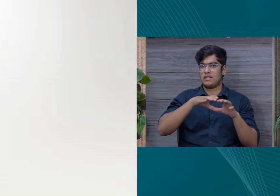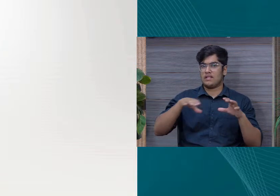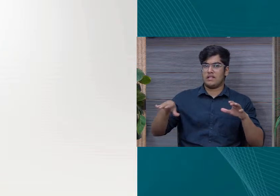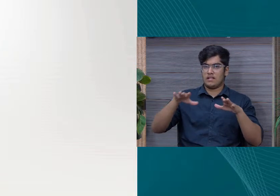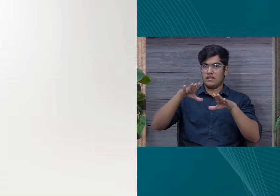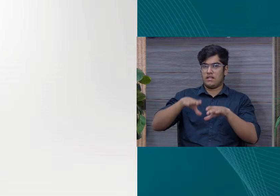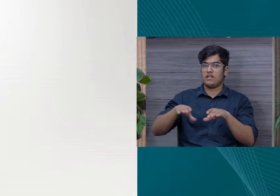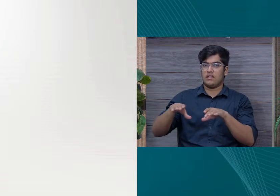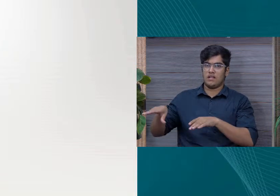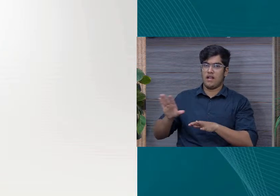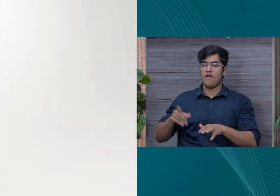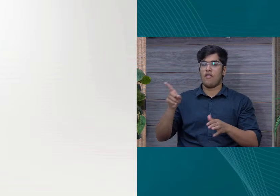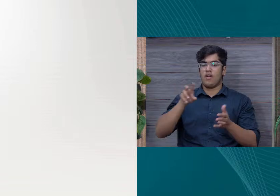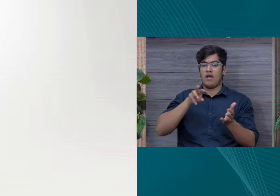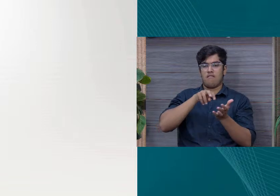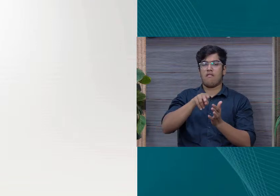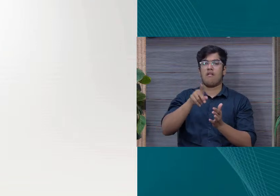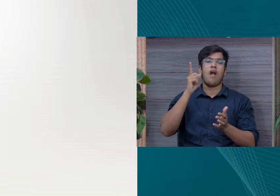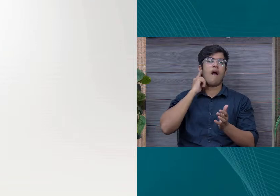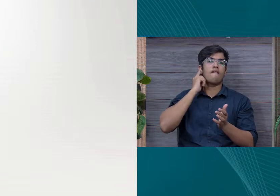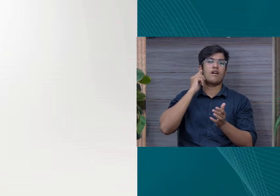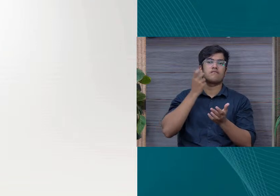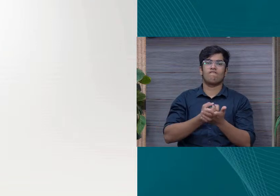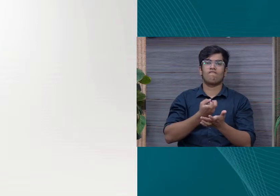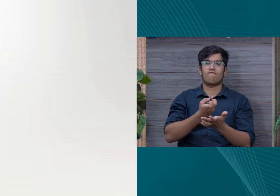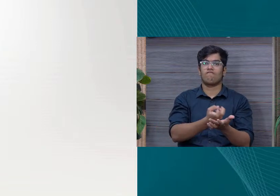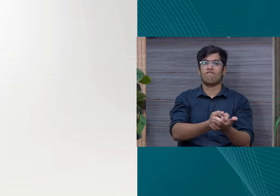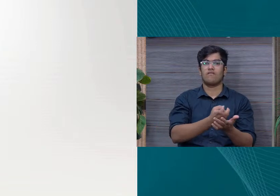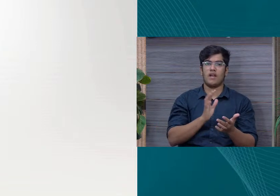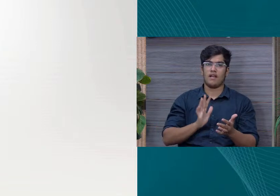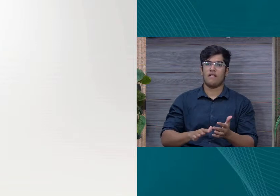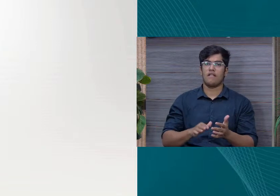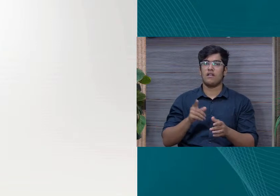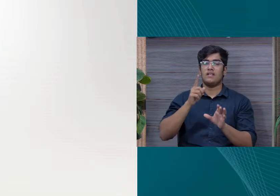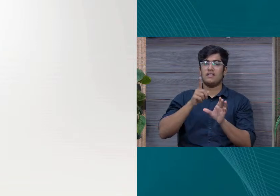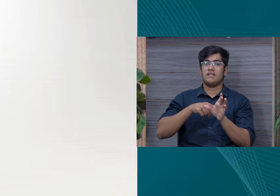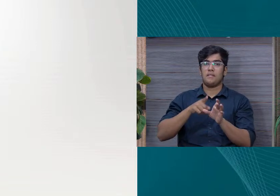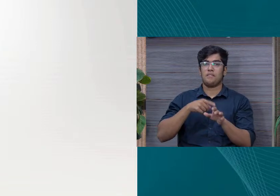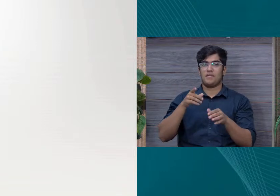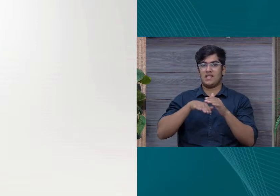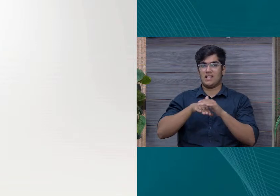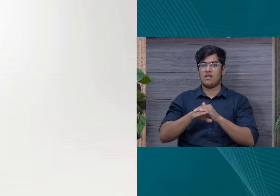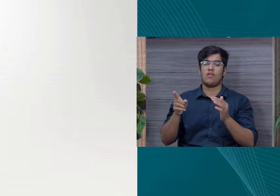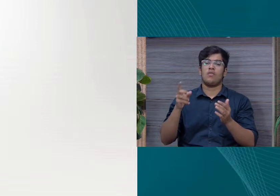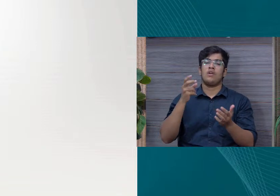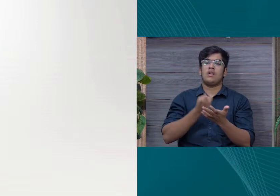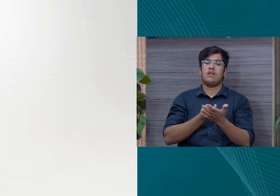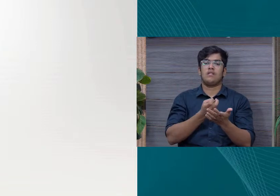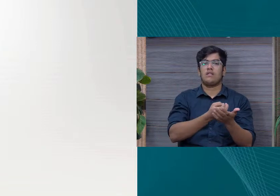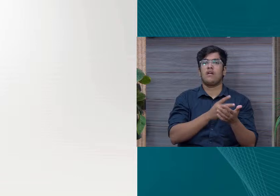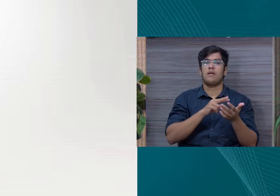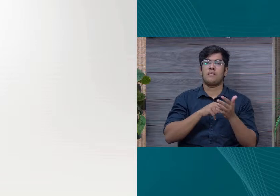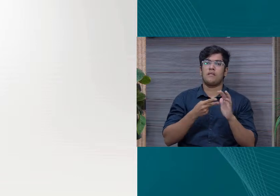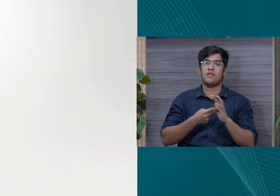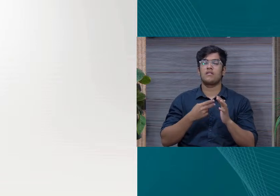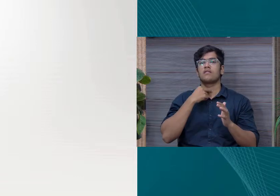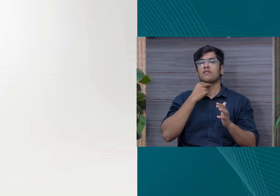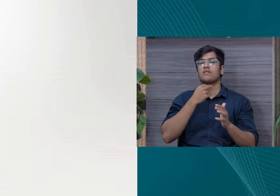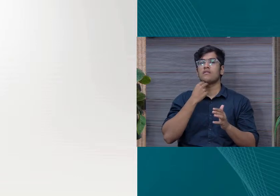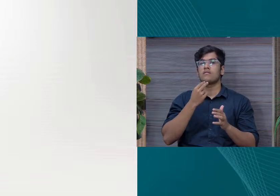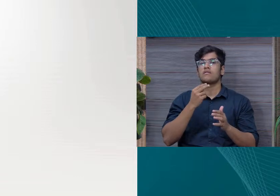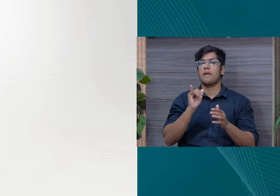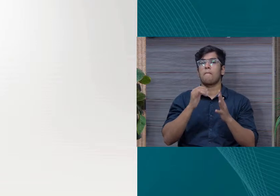the shoemaker was moving, his slippers were making a sound. So the sound which the slippers were making, it is known as a guttural